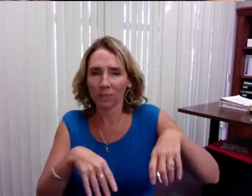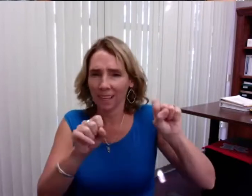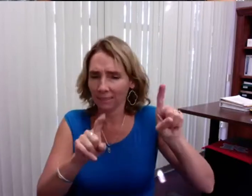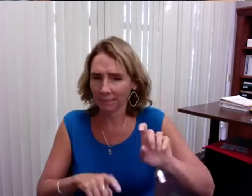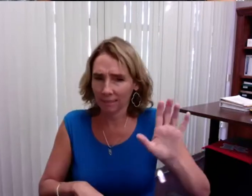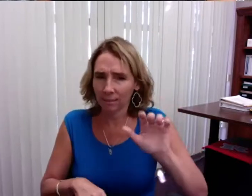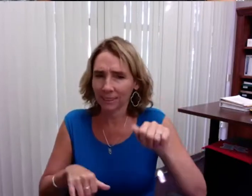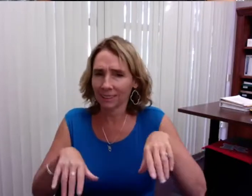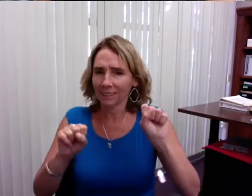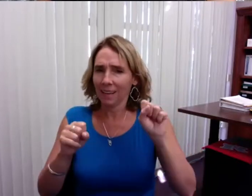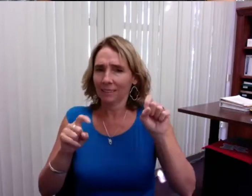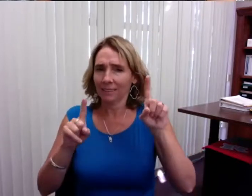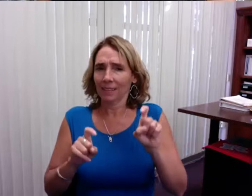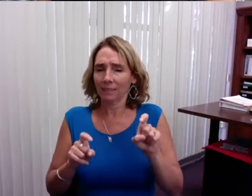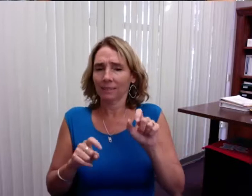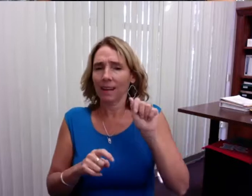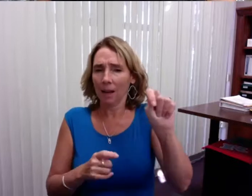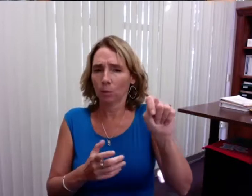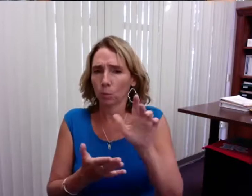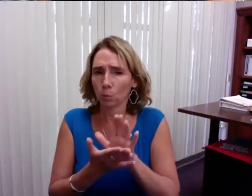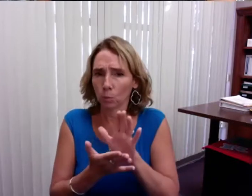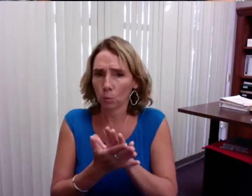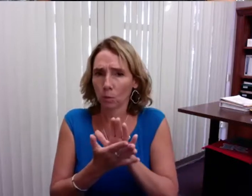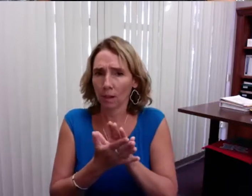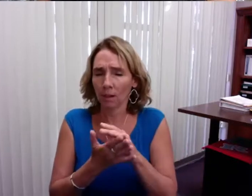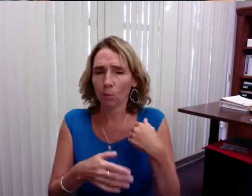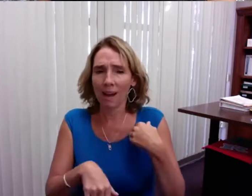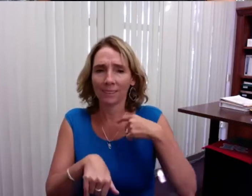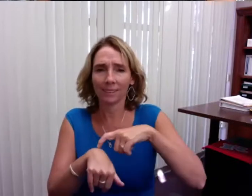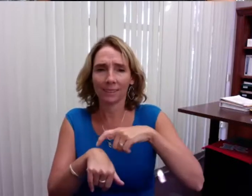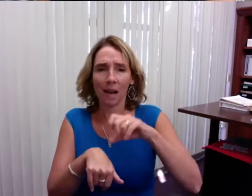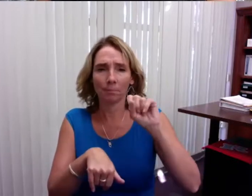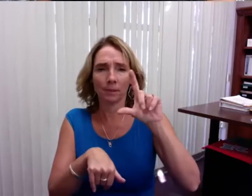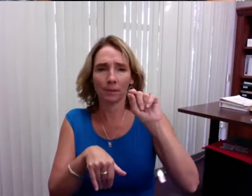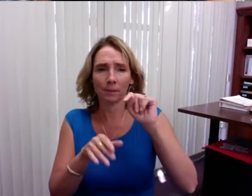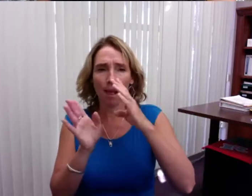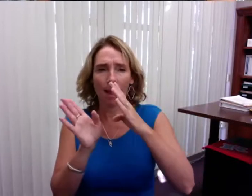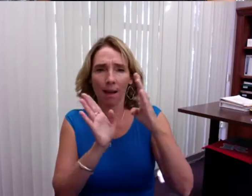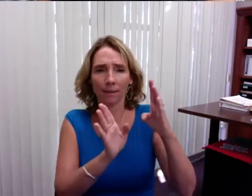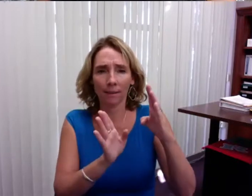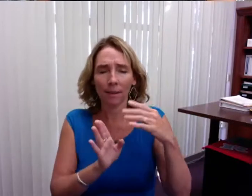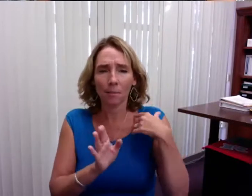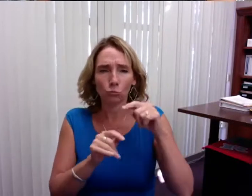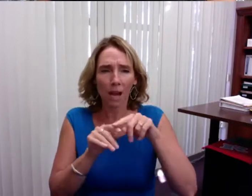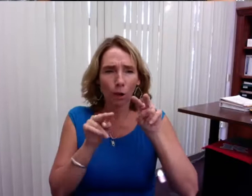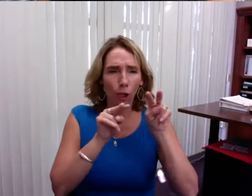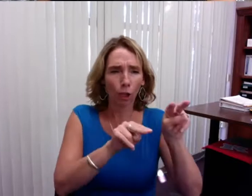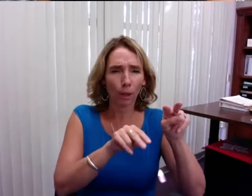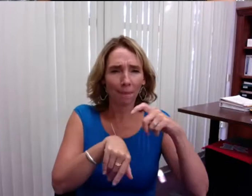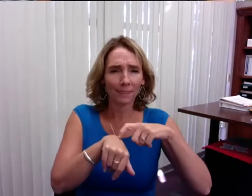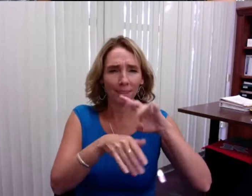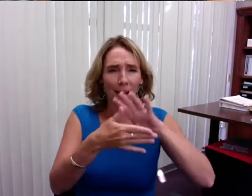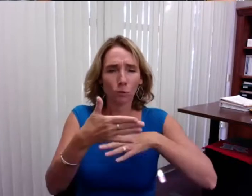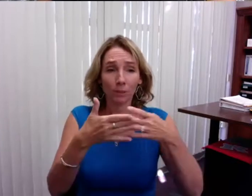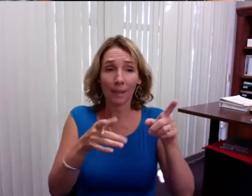doesn't mean that you have to wait to get the test before your child comes back to school. You can send them back, and we do have time